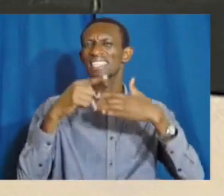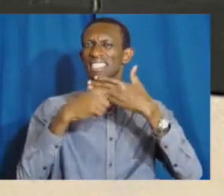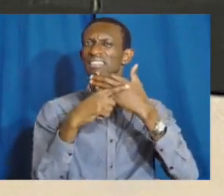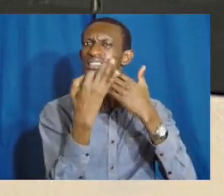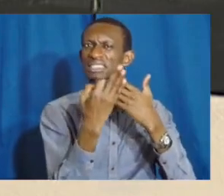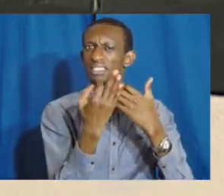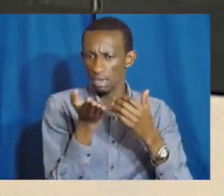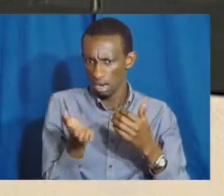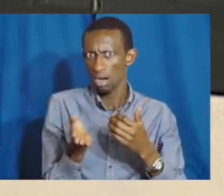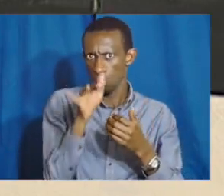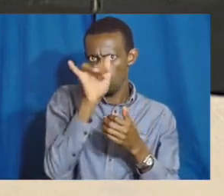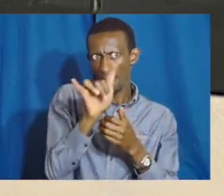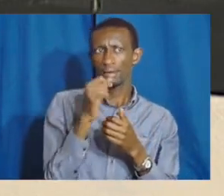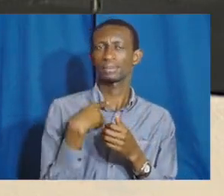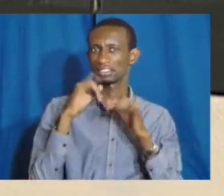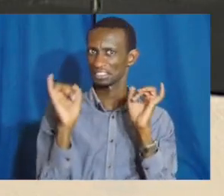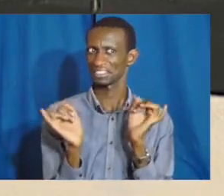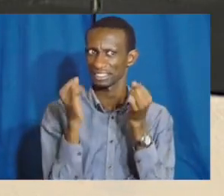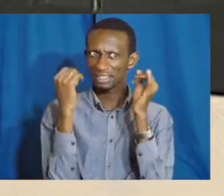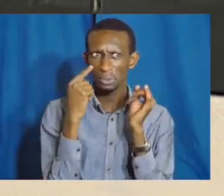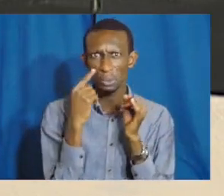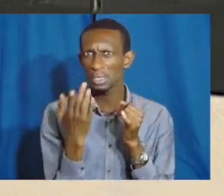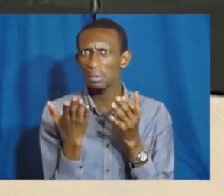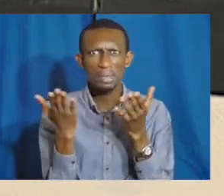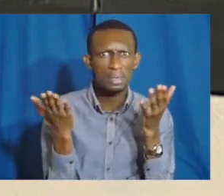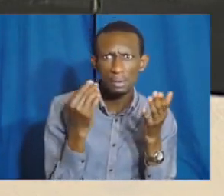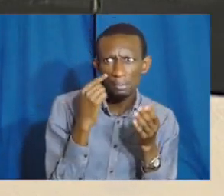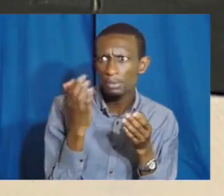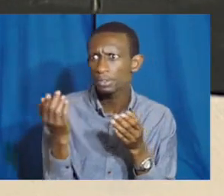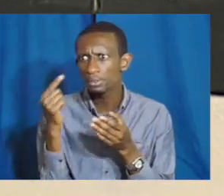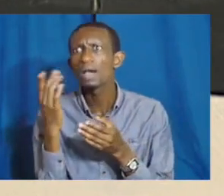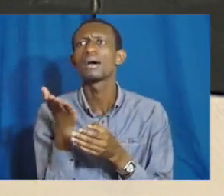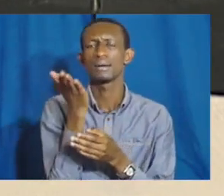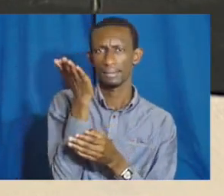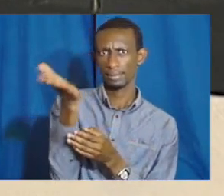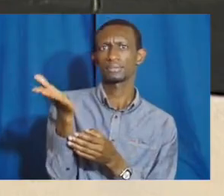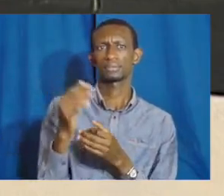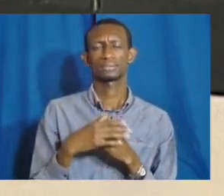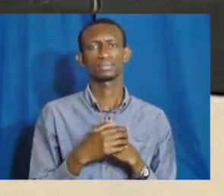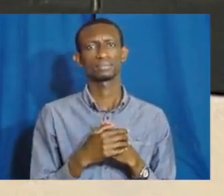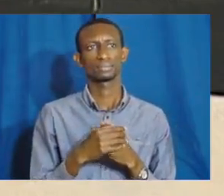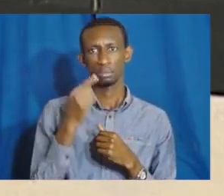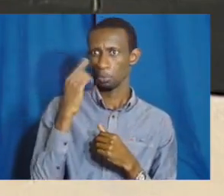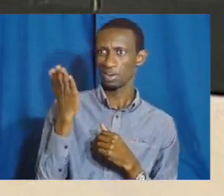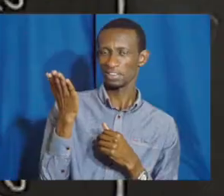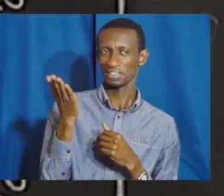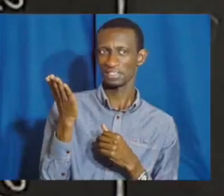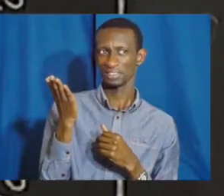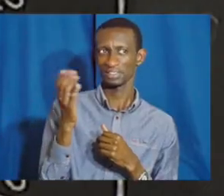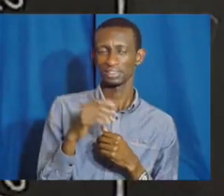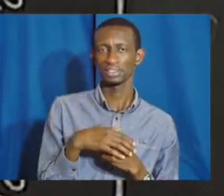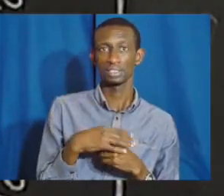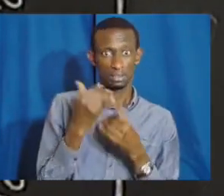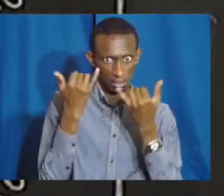y. Let me try to figure out where it is located. It's over here. Do you see this?